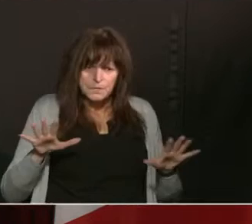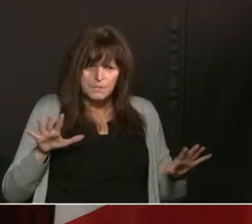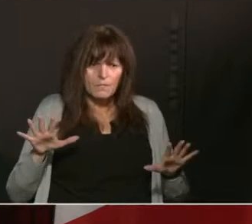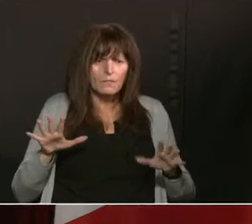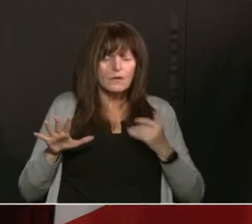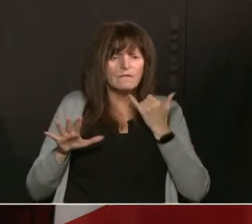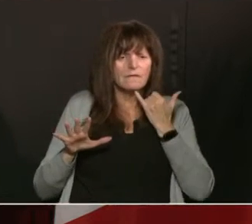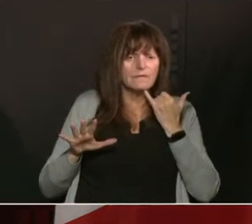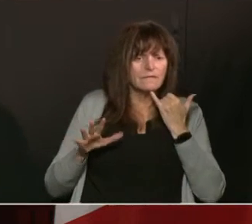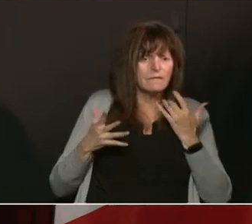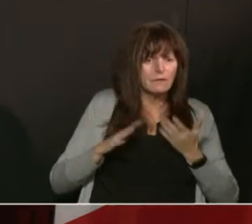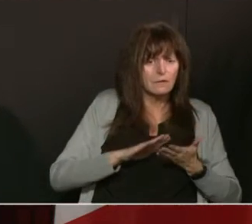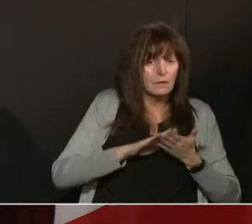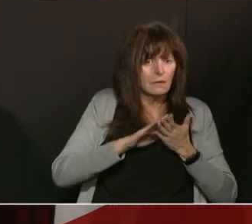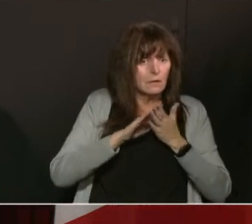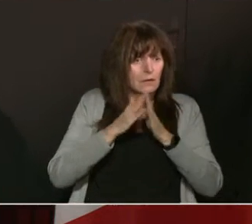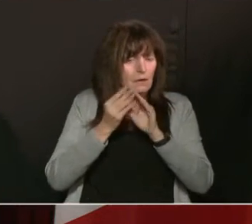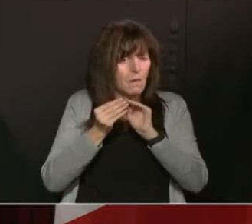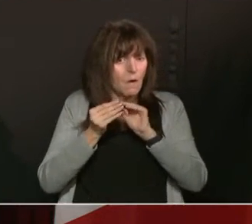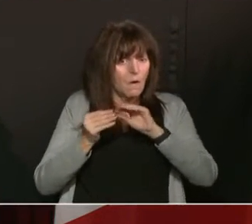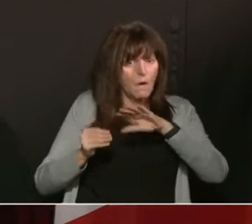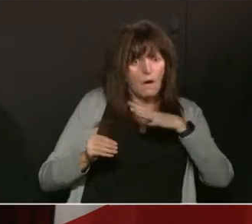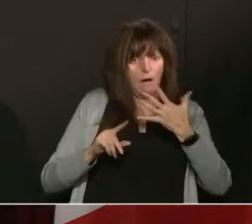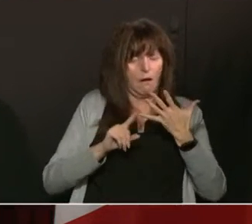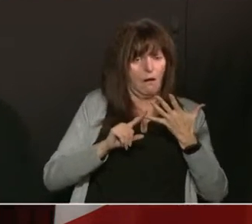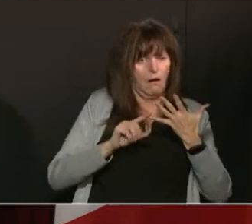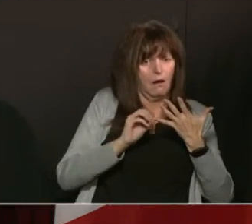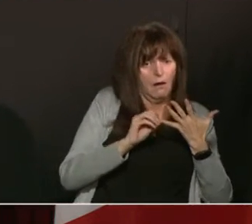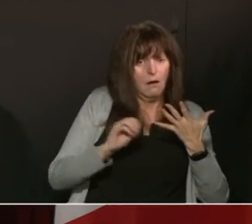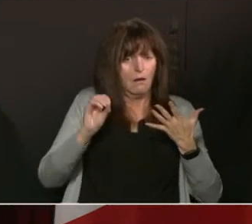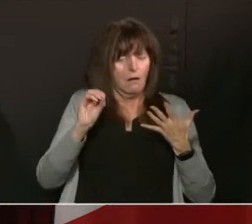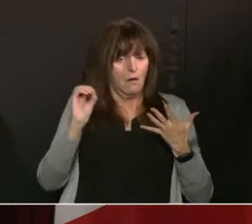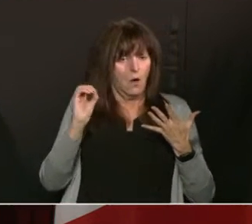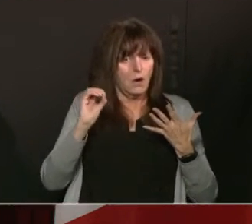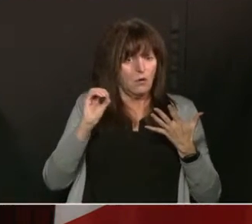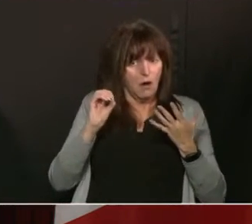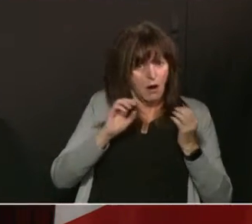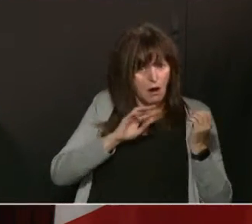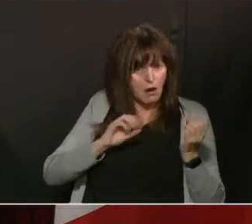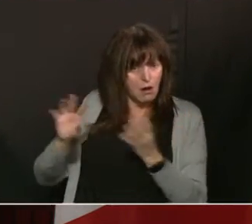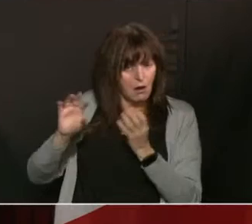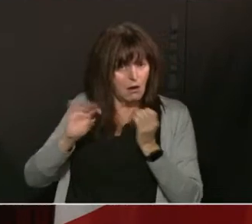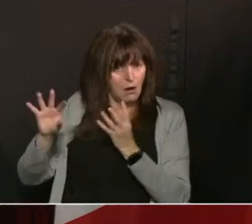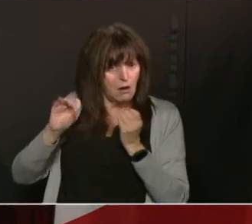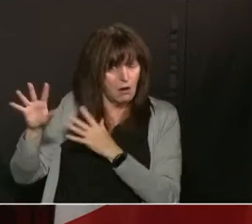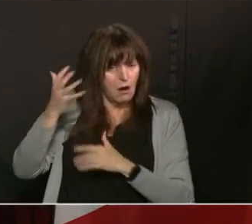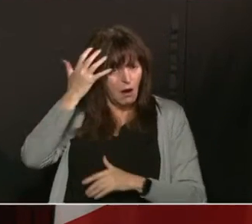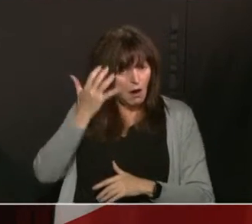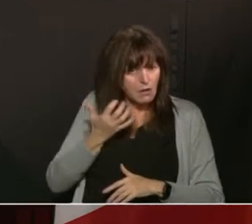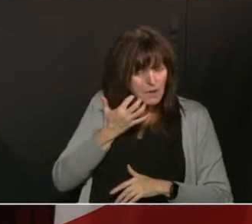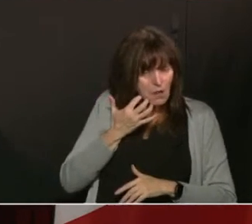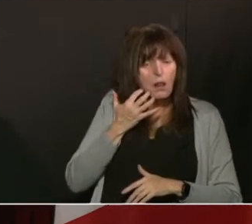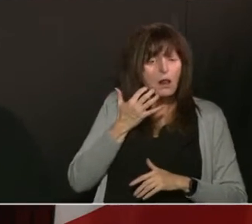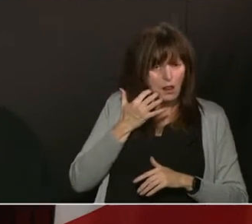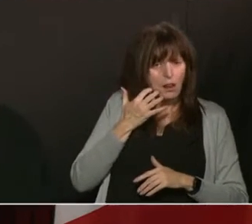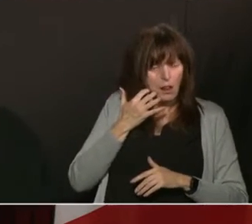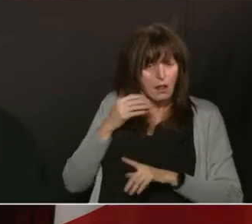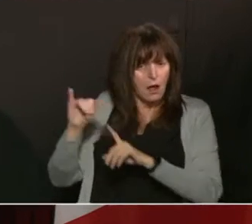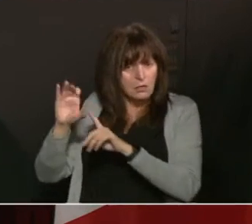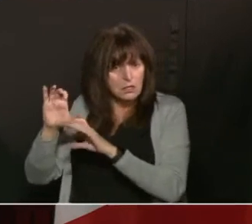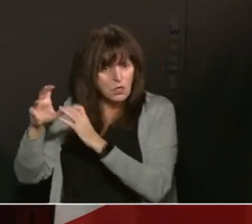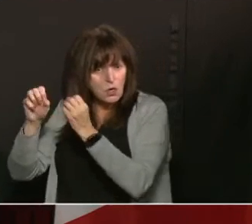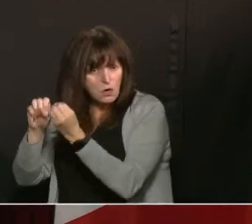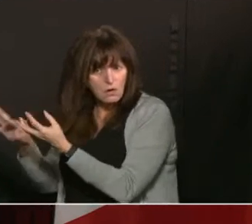separate when Omicron starts having an impact on hospitalization and on admission to the intensive care unit as